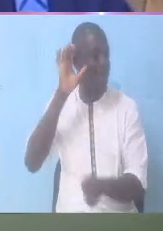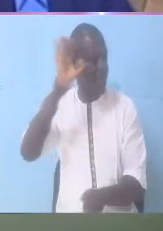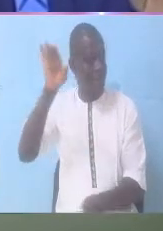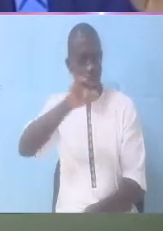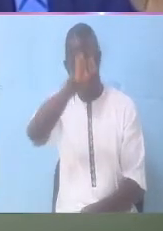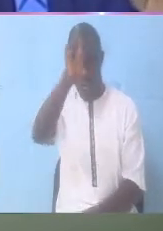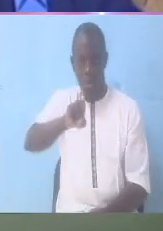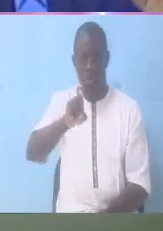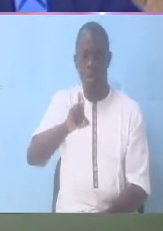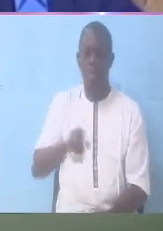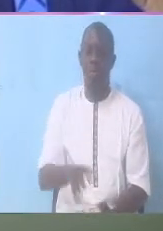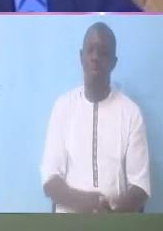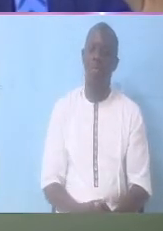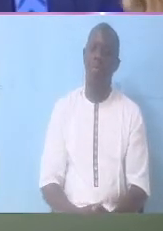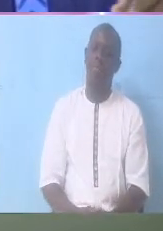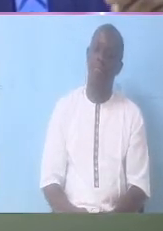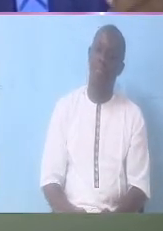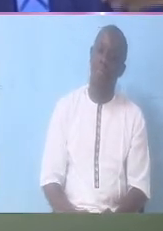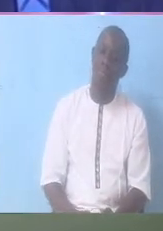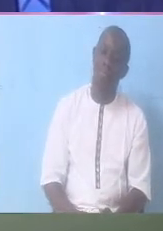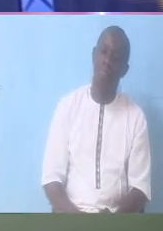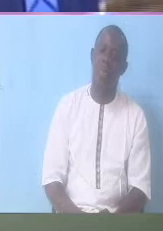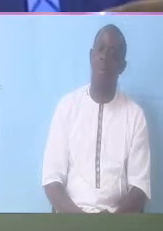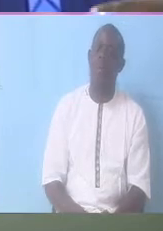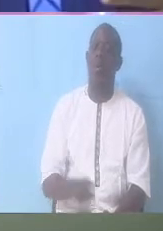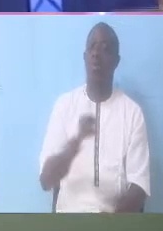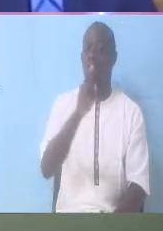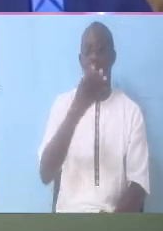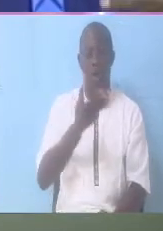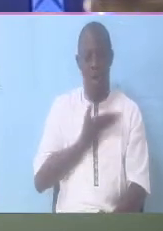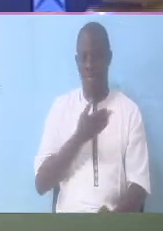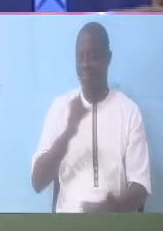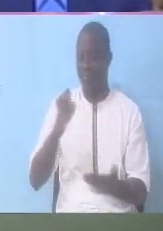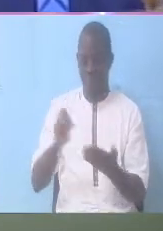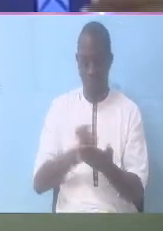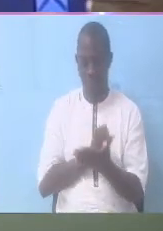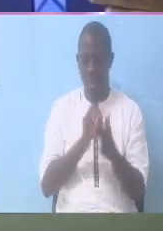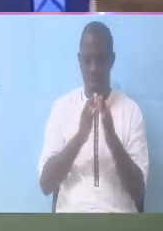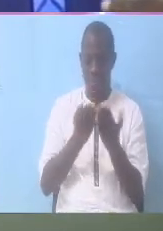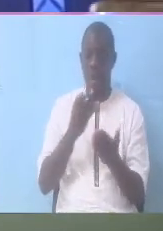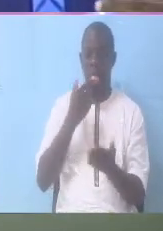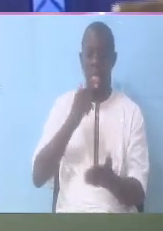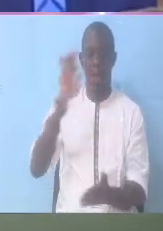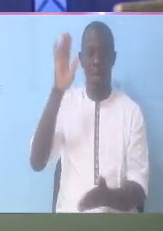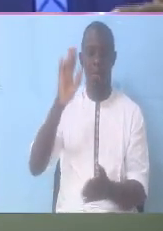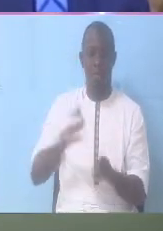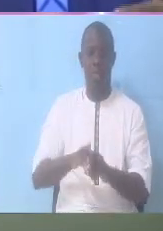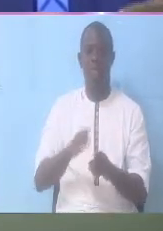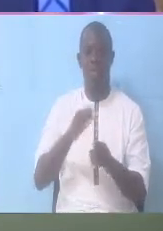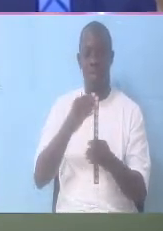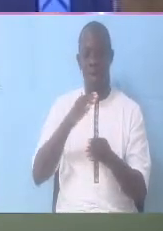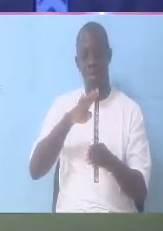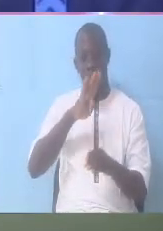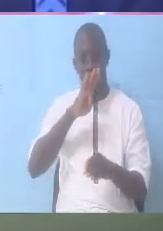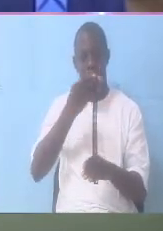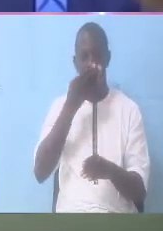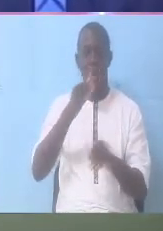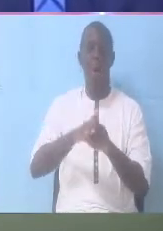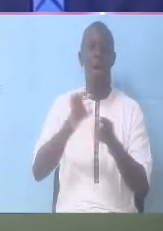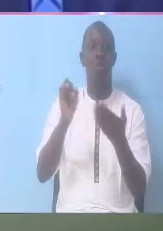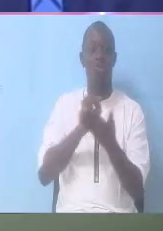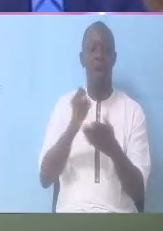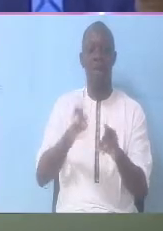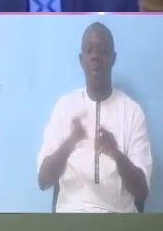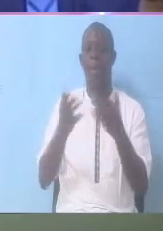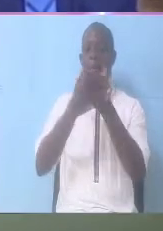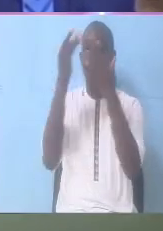question. Yes. You have sworn an oath on the Quran. You have kissed the Quran several times and sworn to